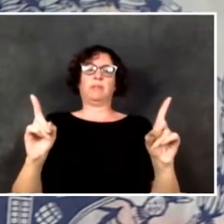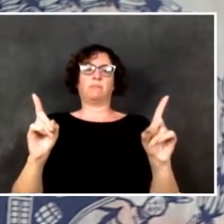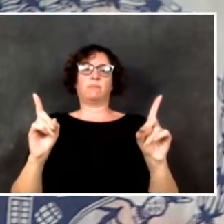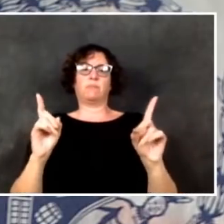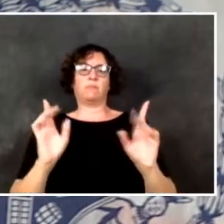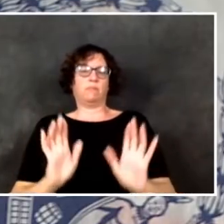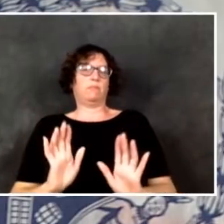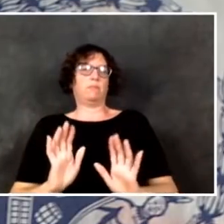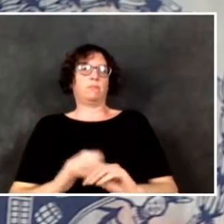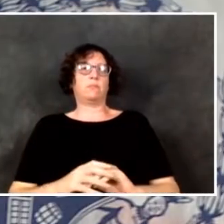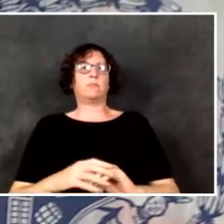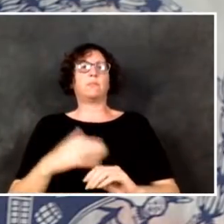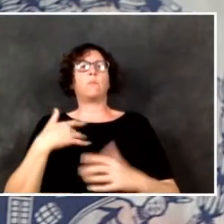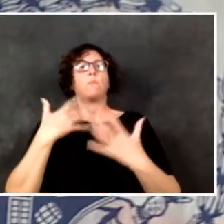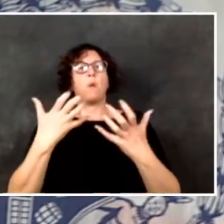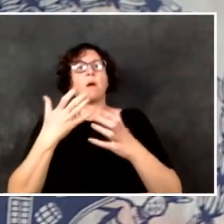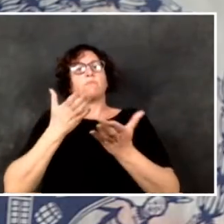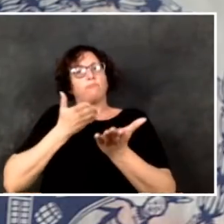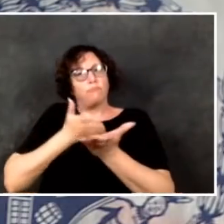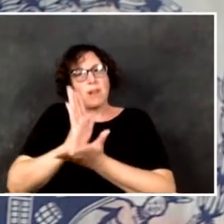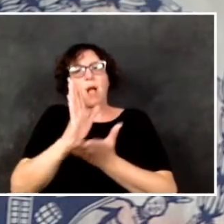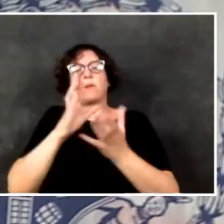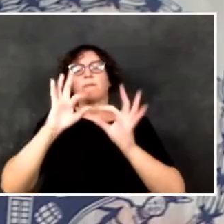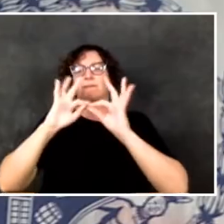allow everything to be planned accordingly.